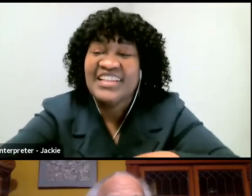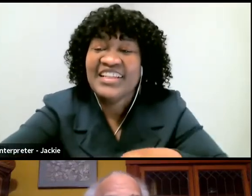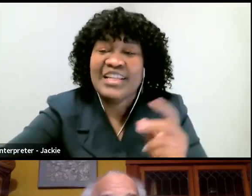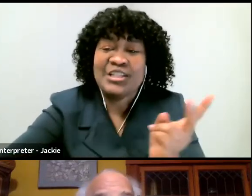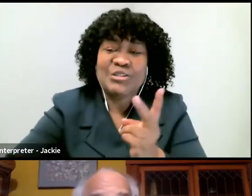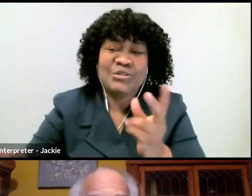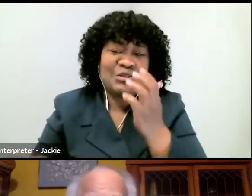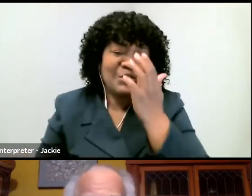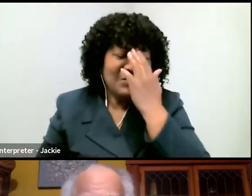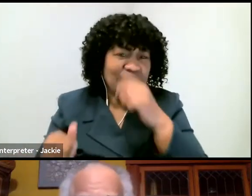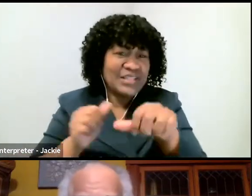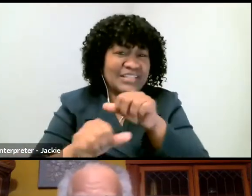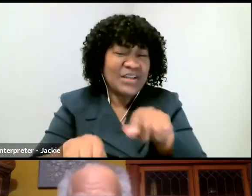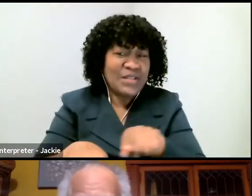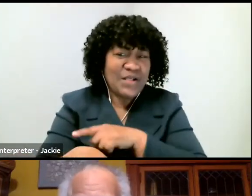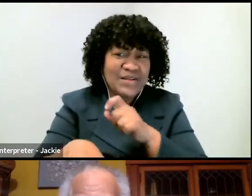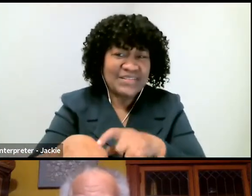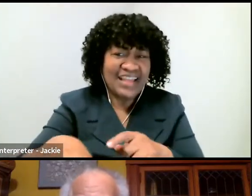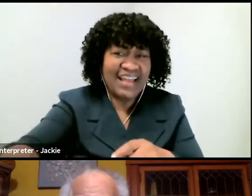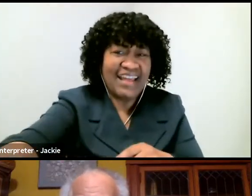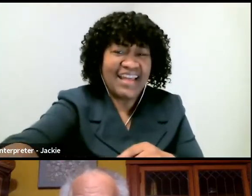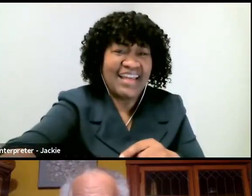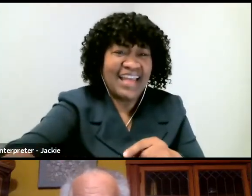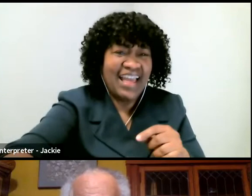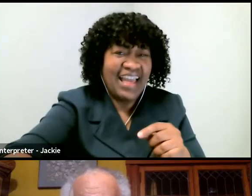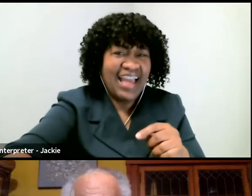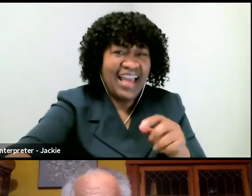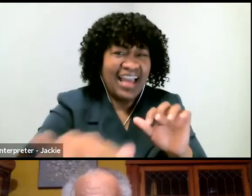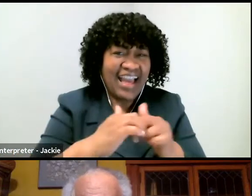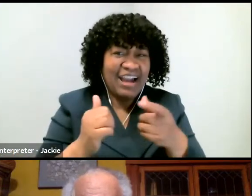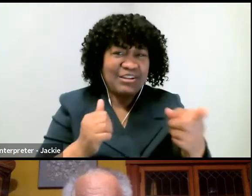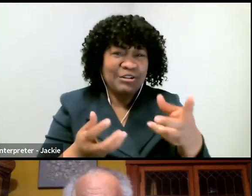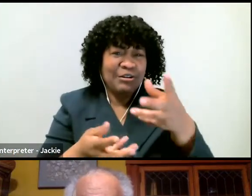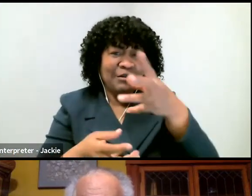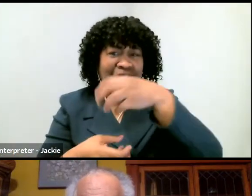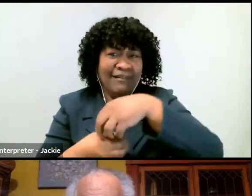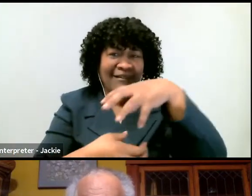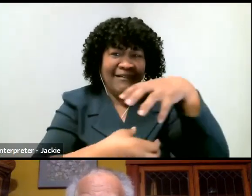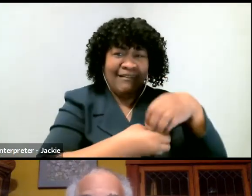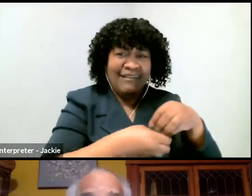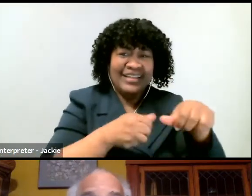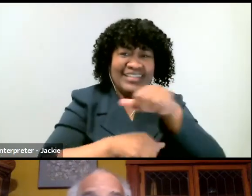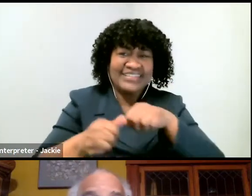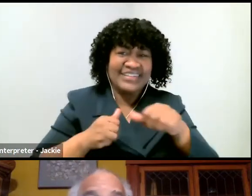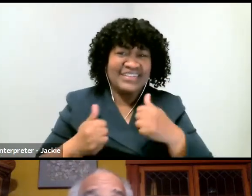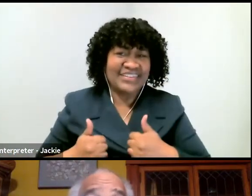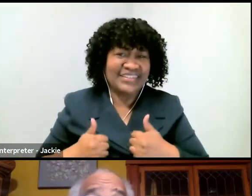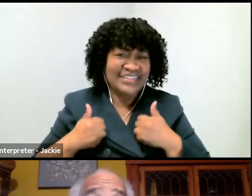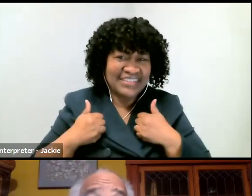other for quite some time. How have you each been a part of each other's journey as artists?